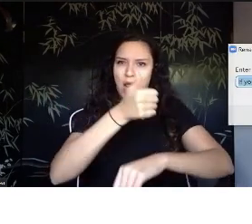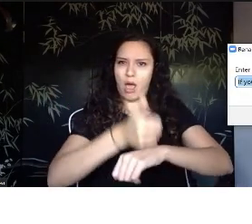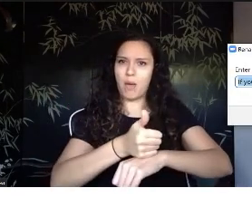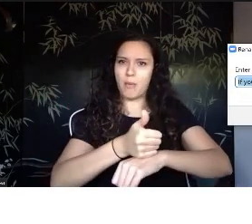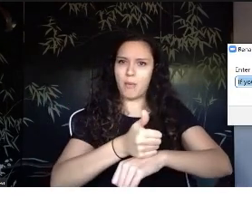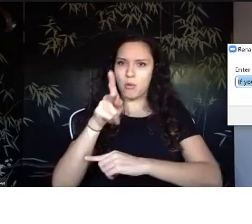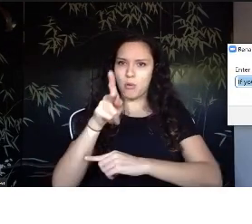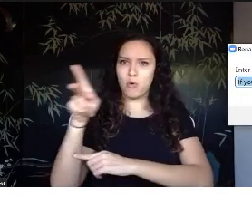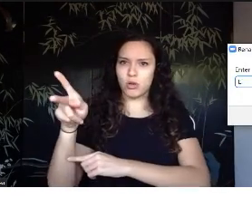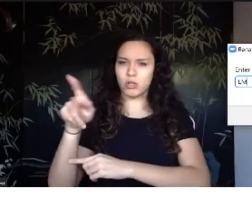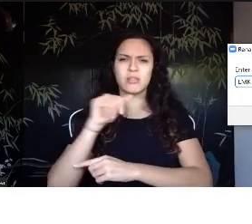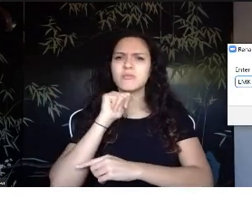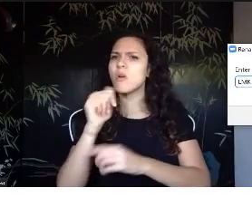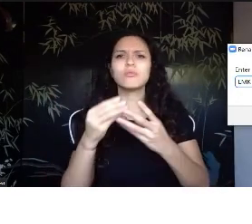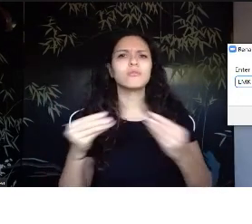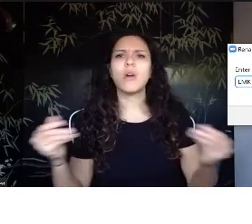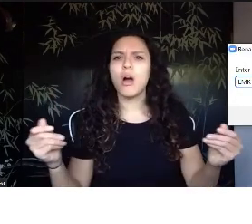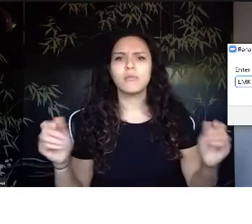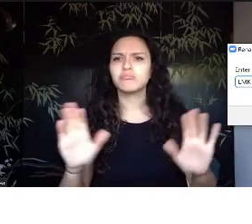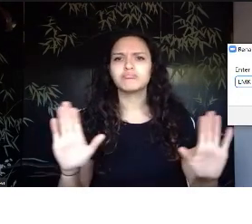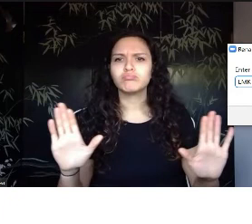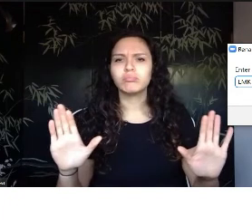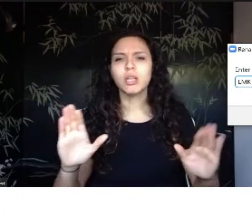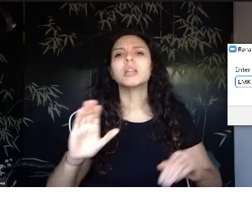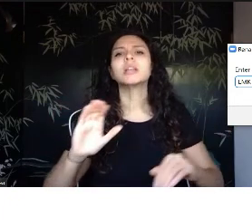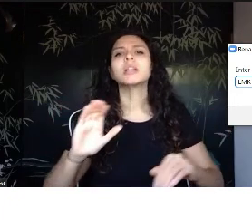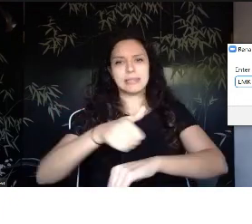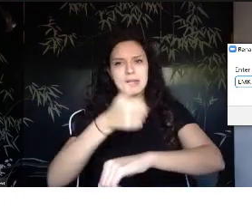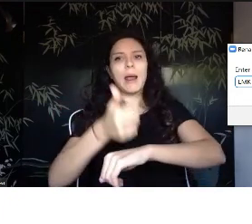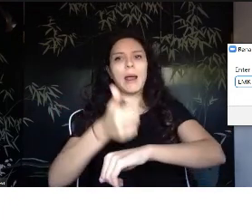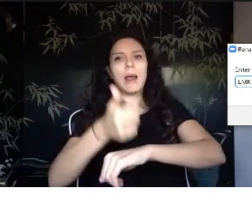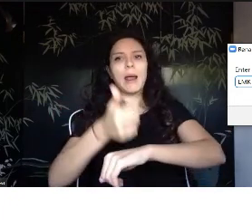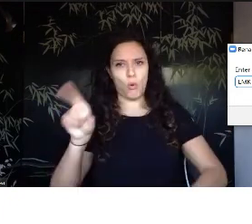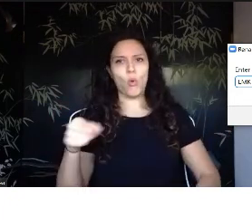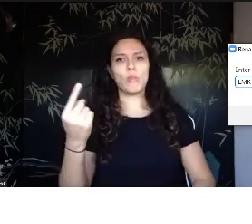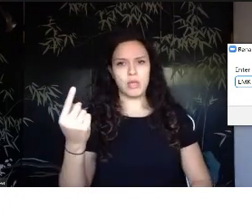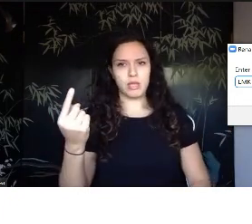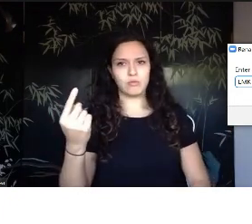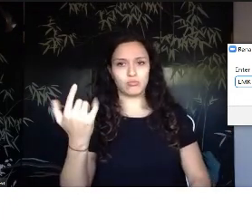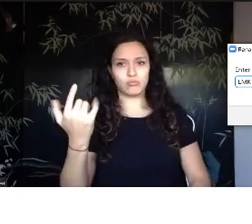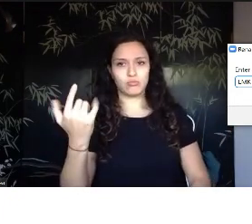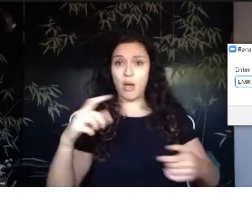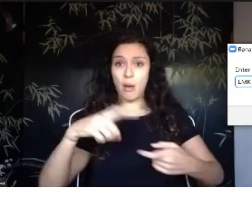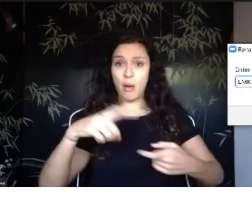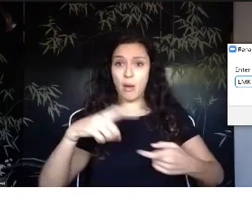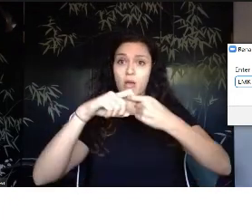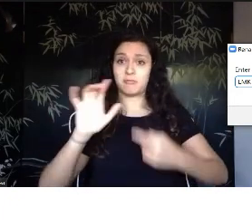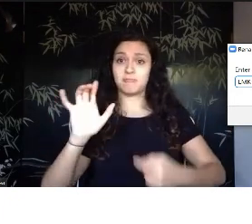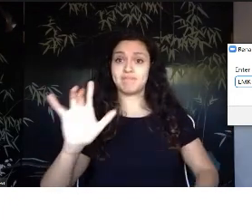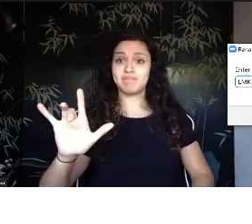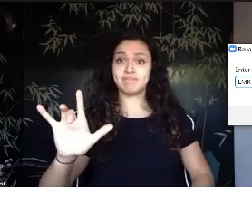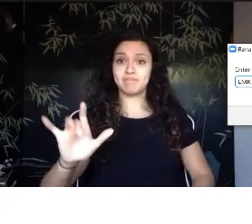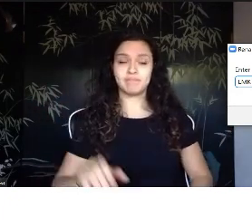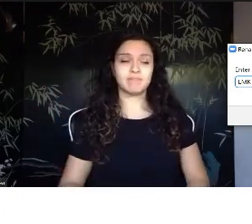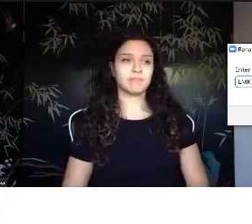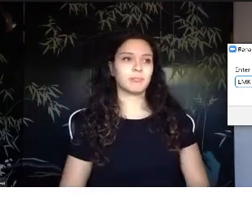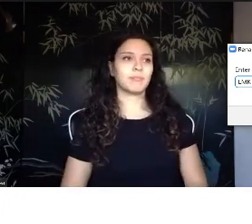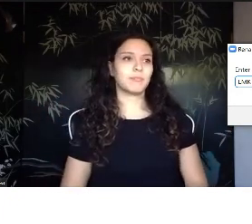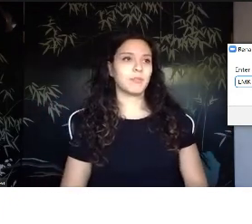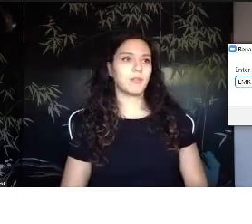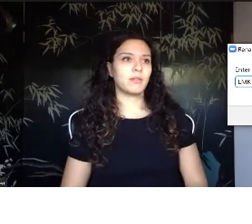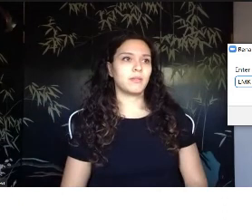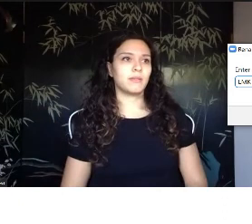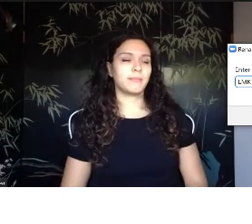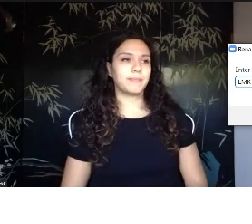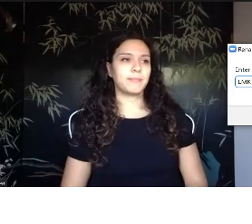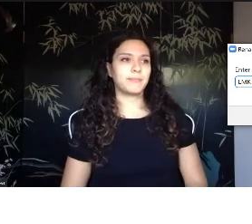Go ahead and try to set up those proportions. Don't solve them, just set up the proportions. Okay, when I'm done talking, press pause and then come back so you can check your